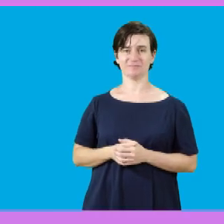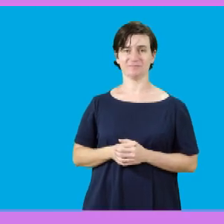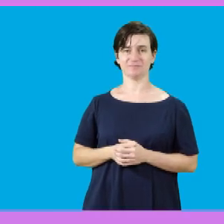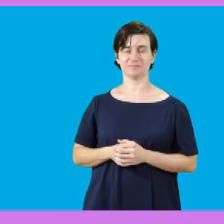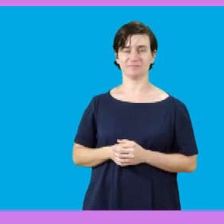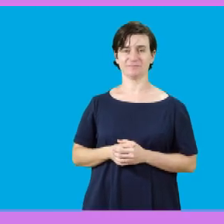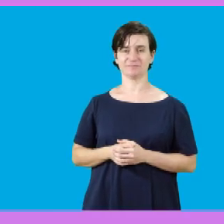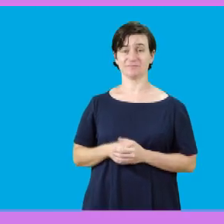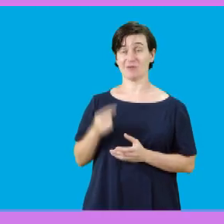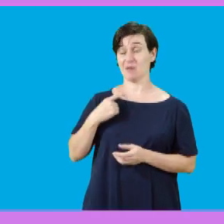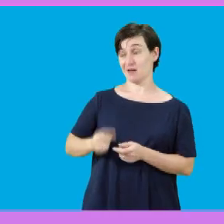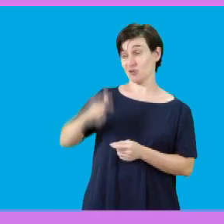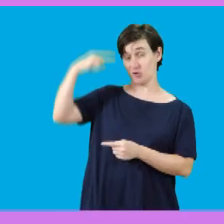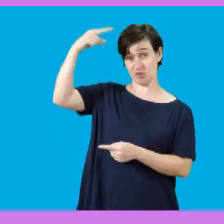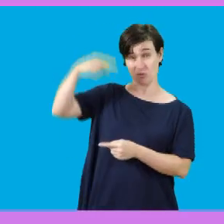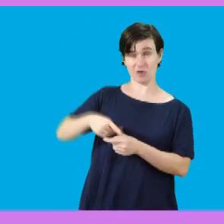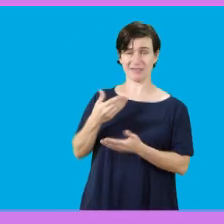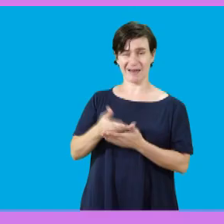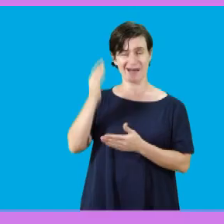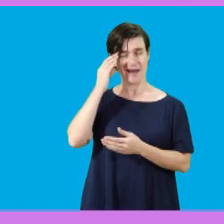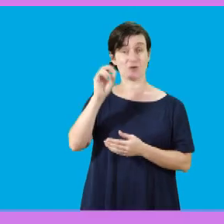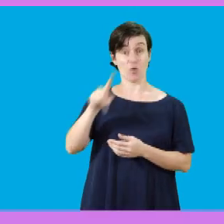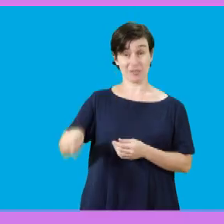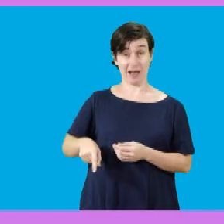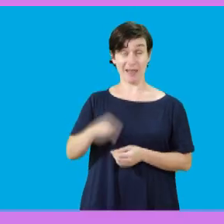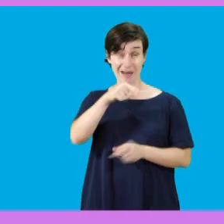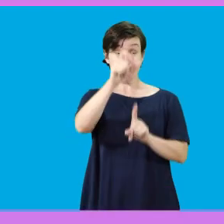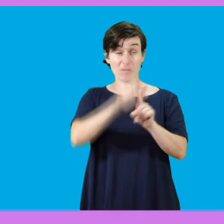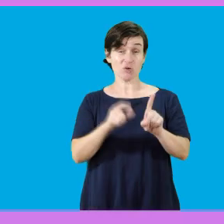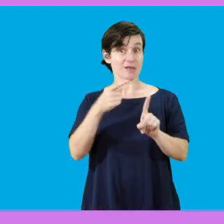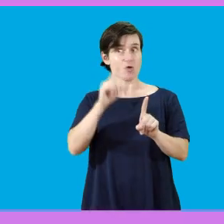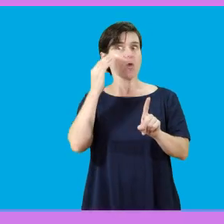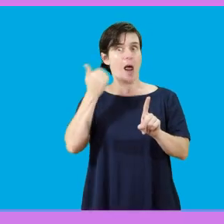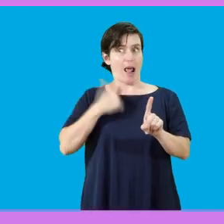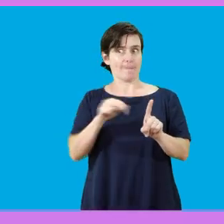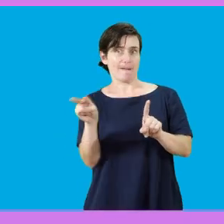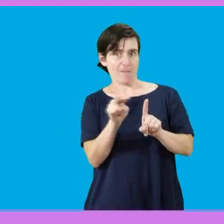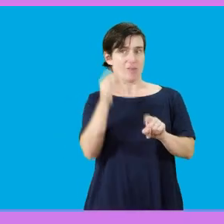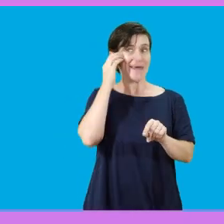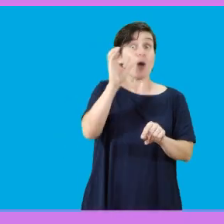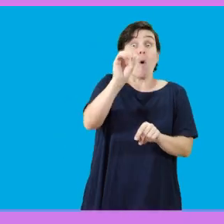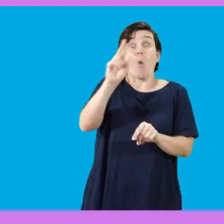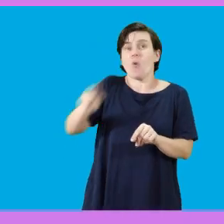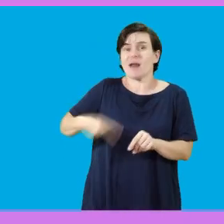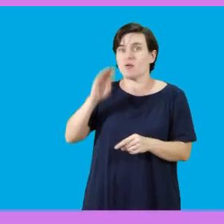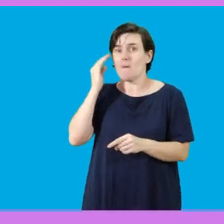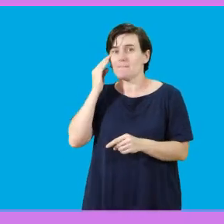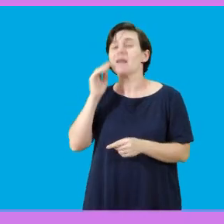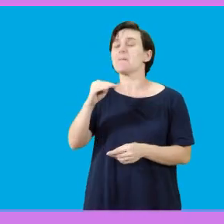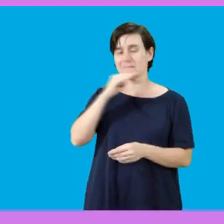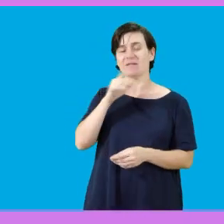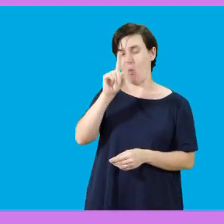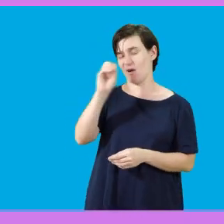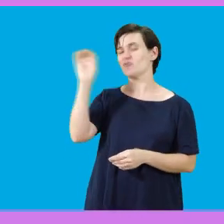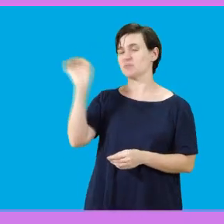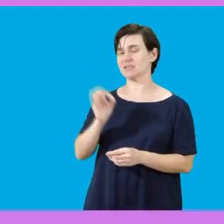from tossing a coin. So when you toss a coin, it can either be a head or a tail. So this person wants to increase the chances when they say the